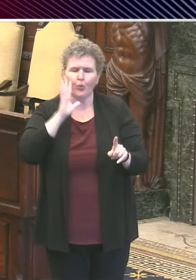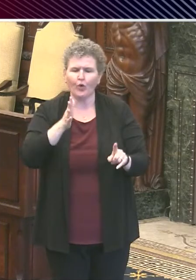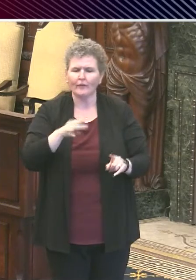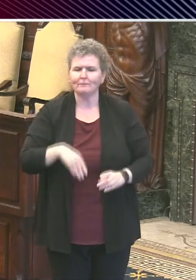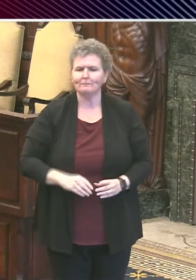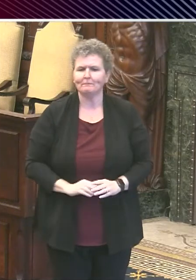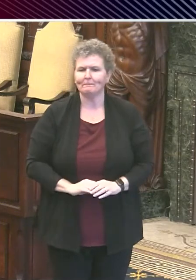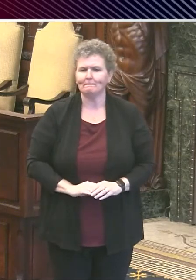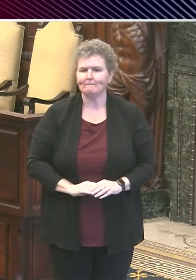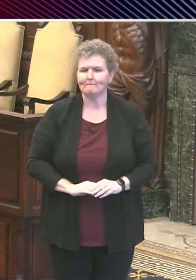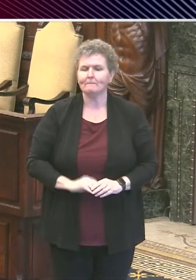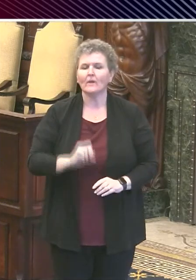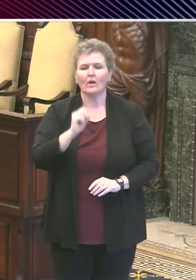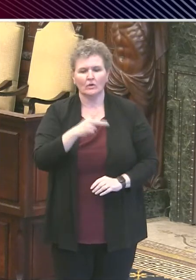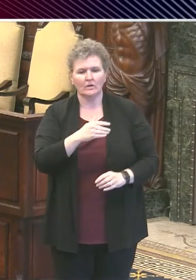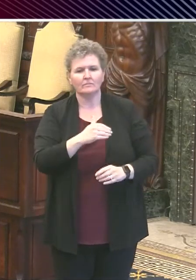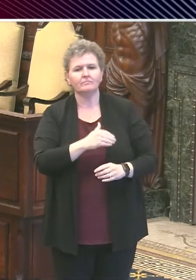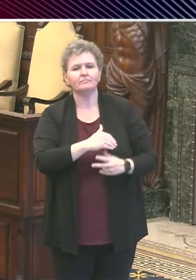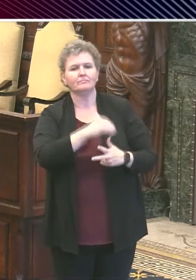And